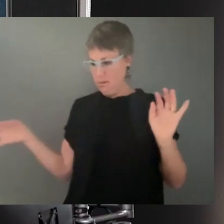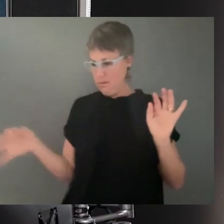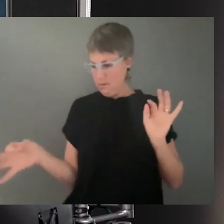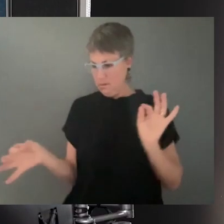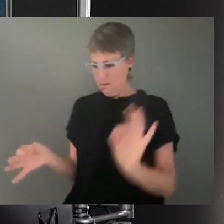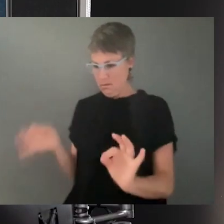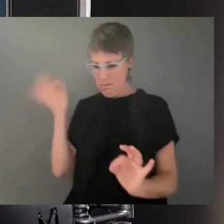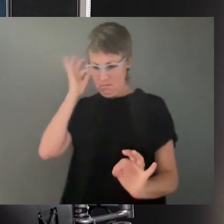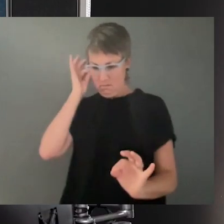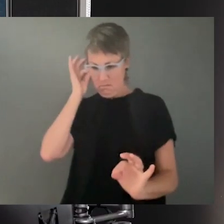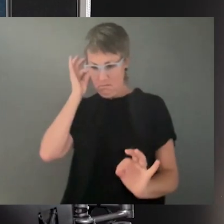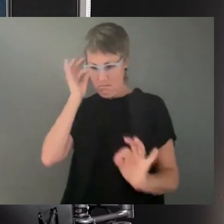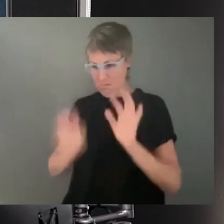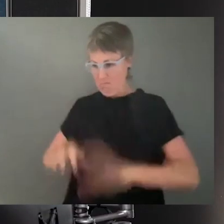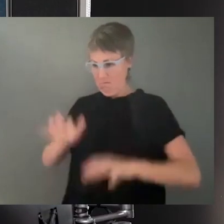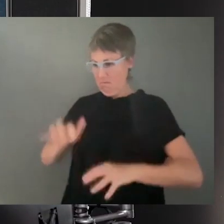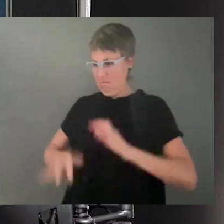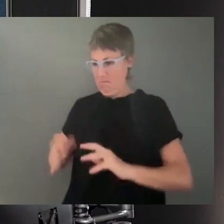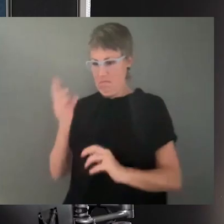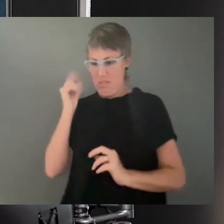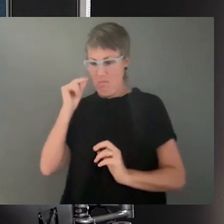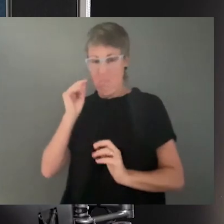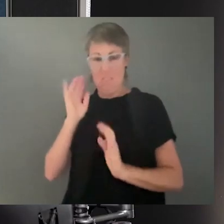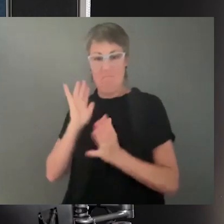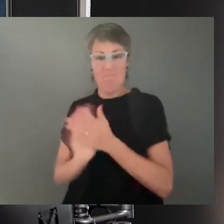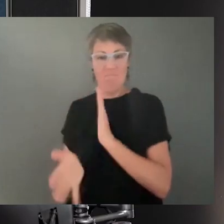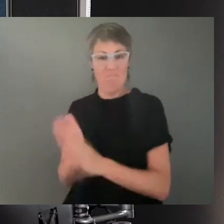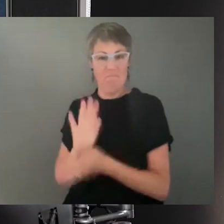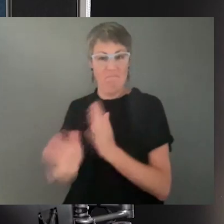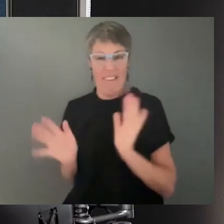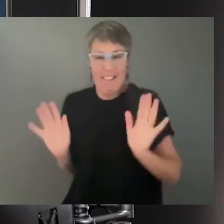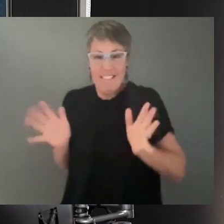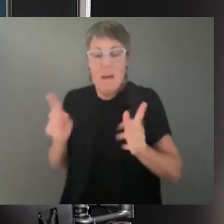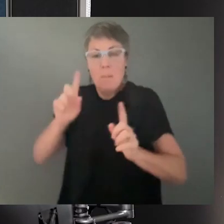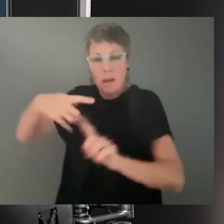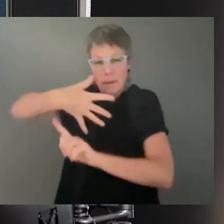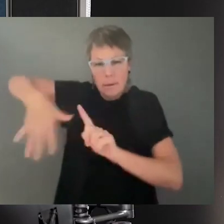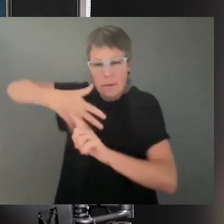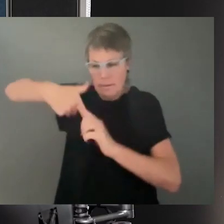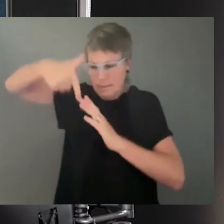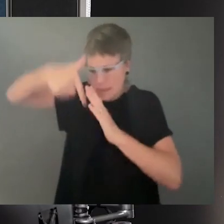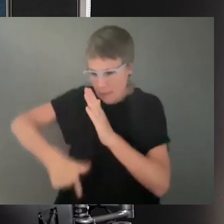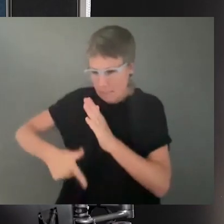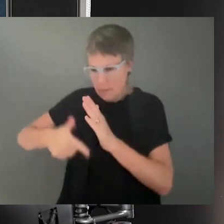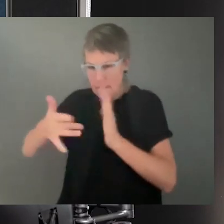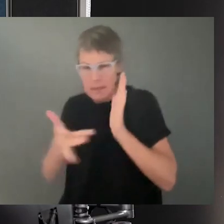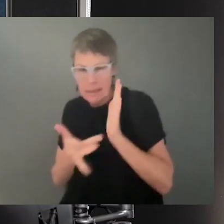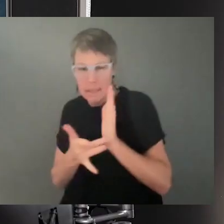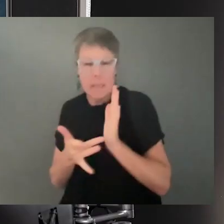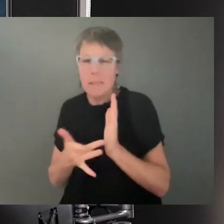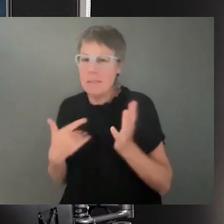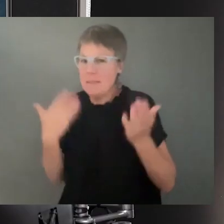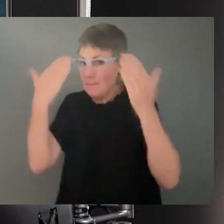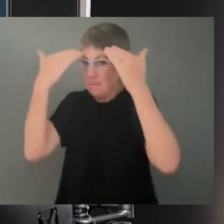various fancy magic leads and we connect them from my laptop to the desk, and it comes through my headphones and not out